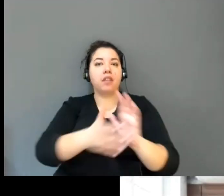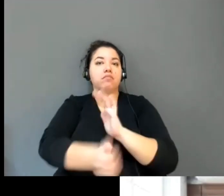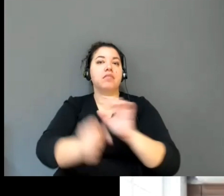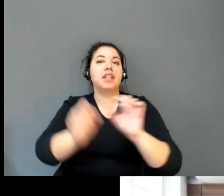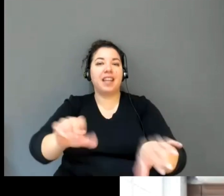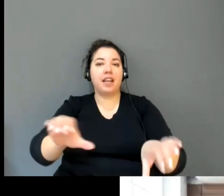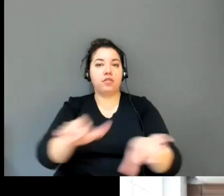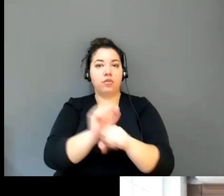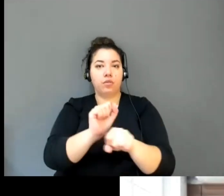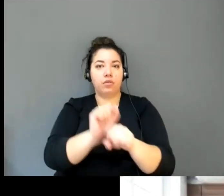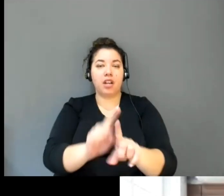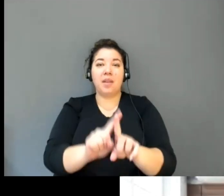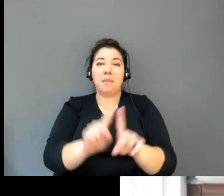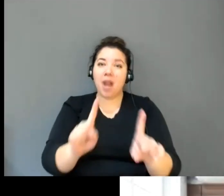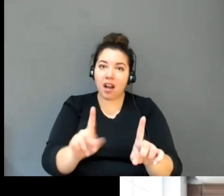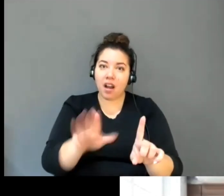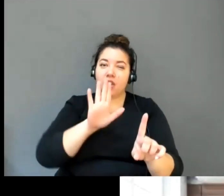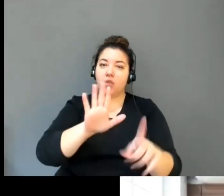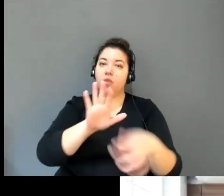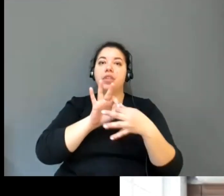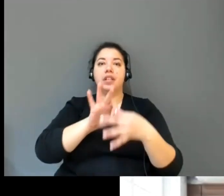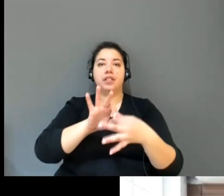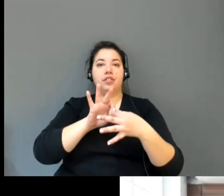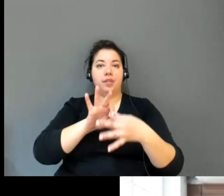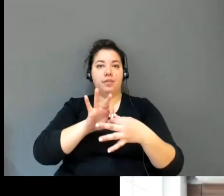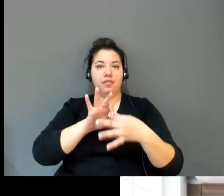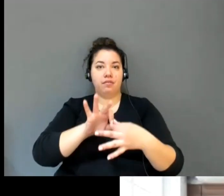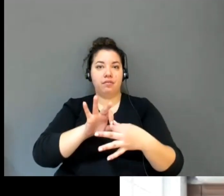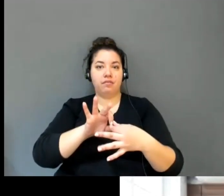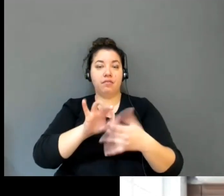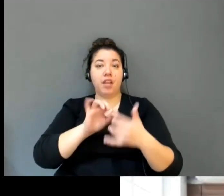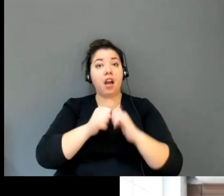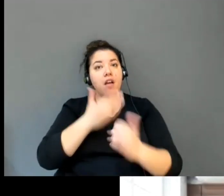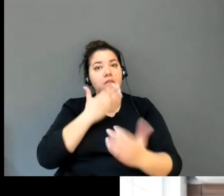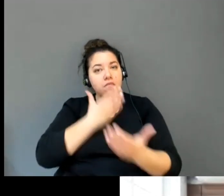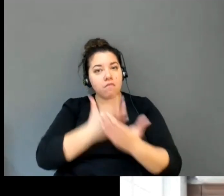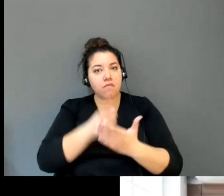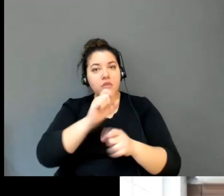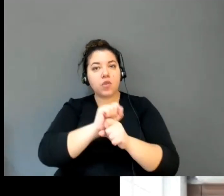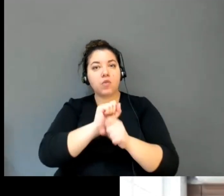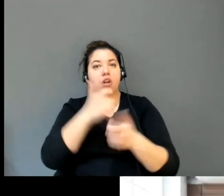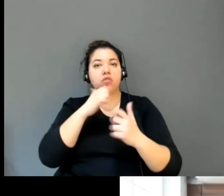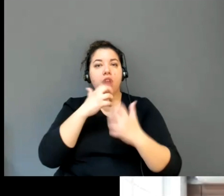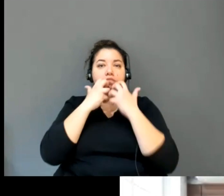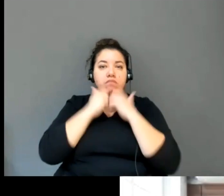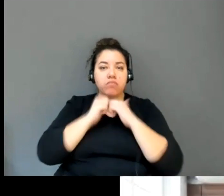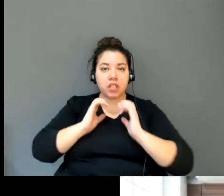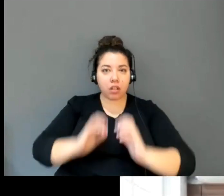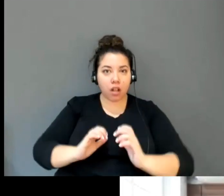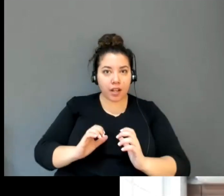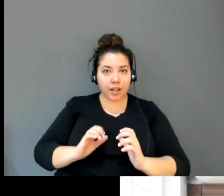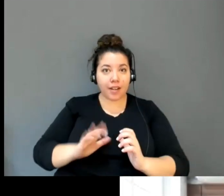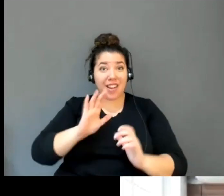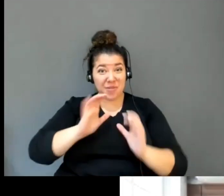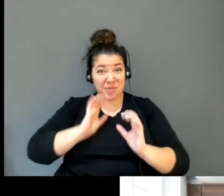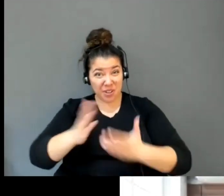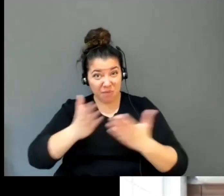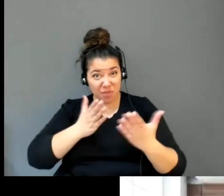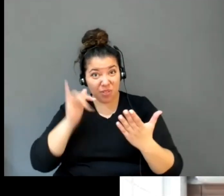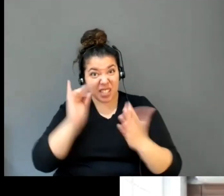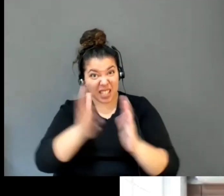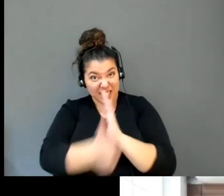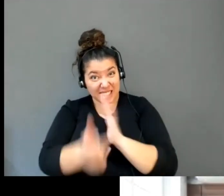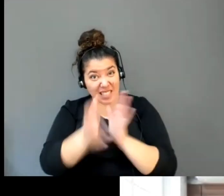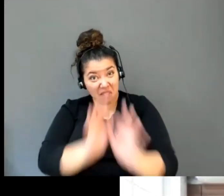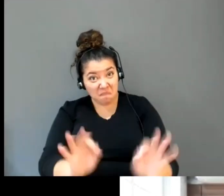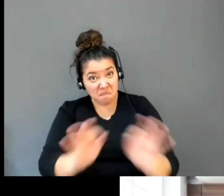how good are your relationships? How well are you working to take care of the client? And how good is your customer service? Wow. I